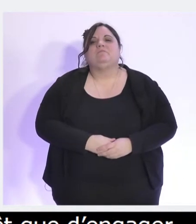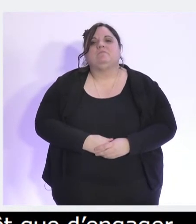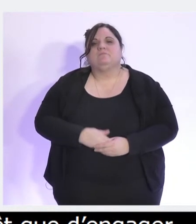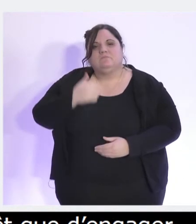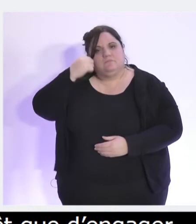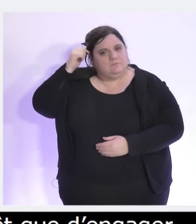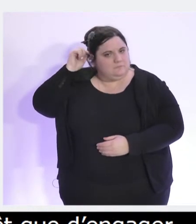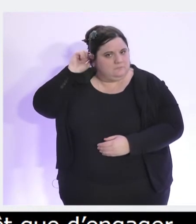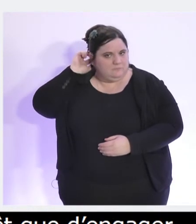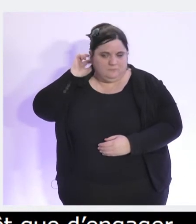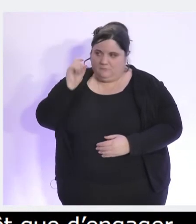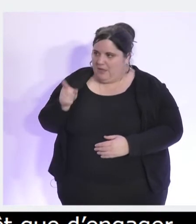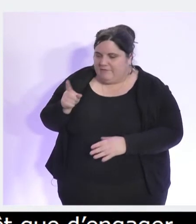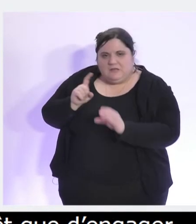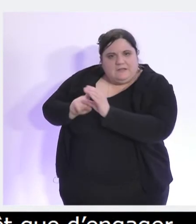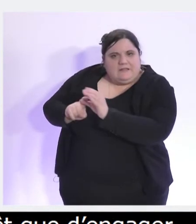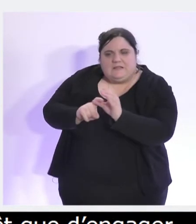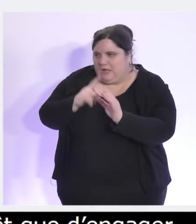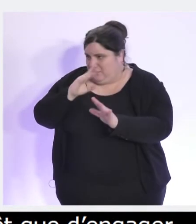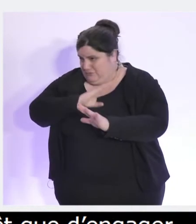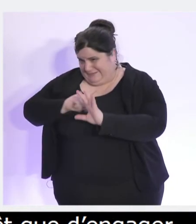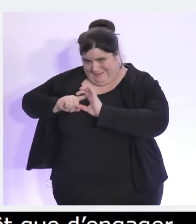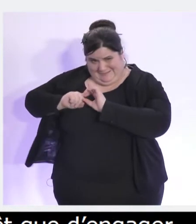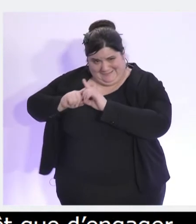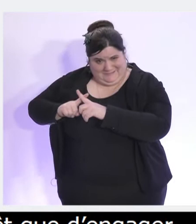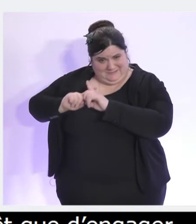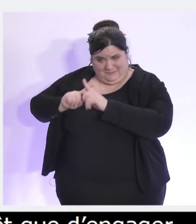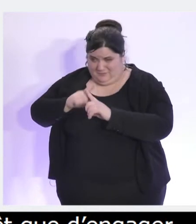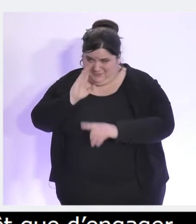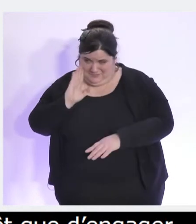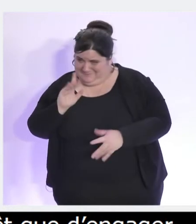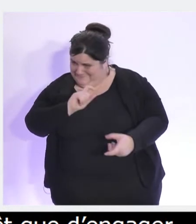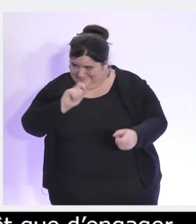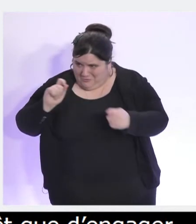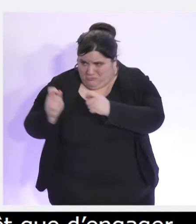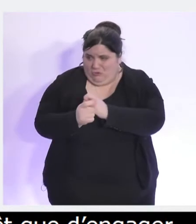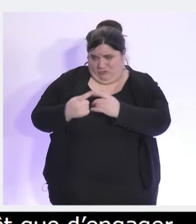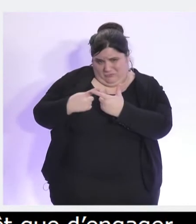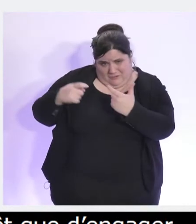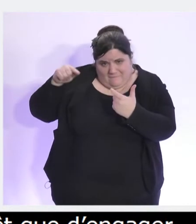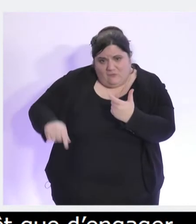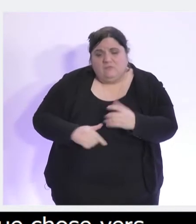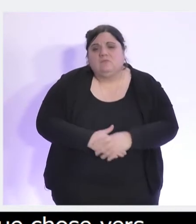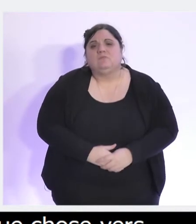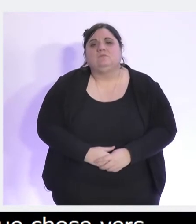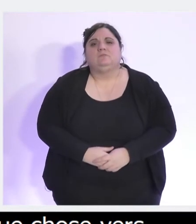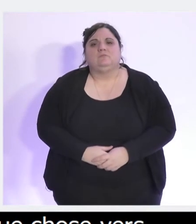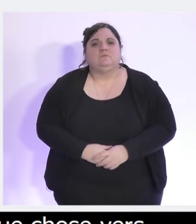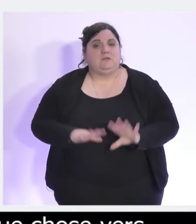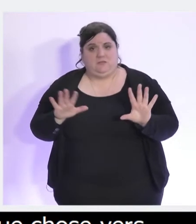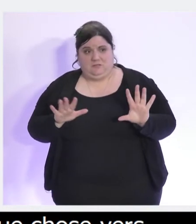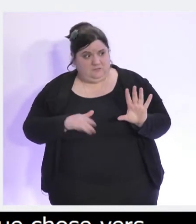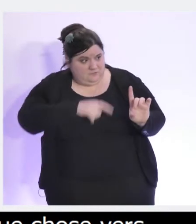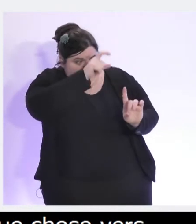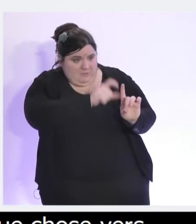and by looking at the abilities and not at the disabilities, because a person has both. You can